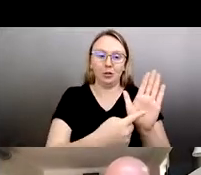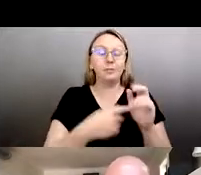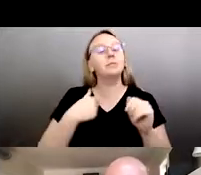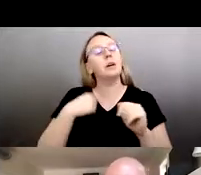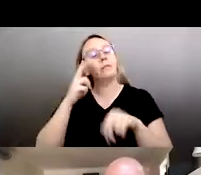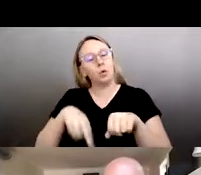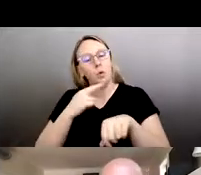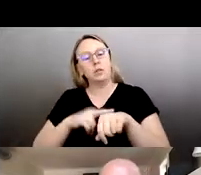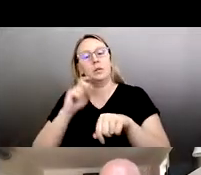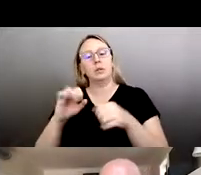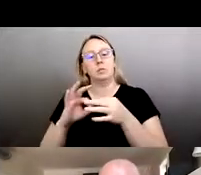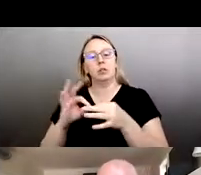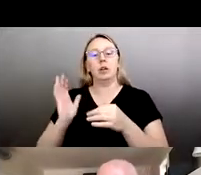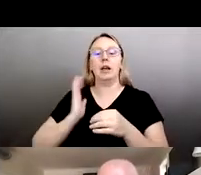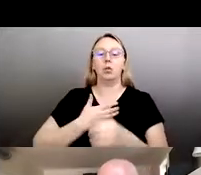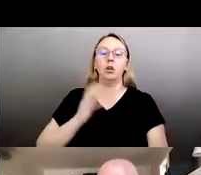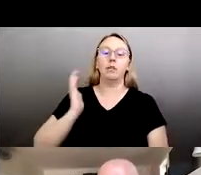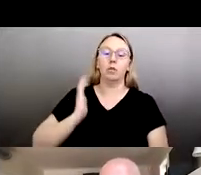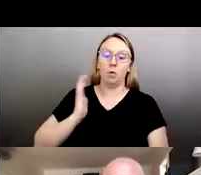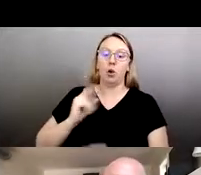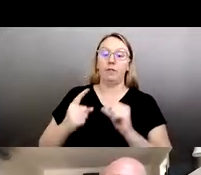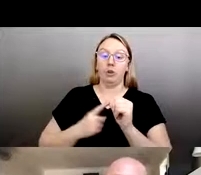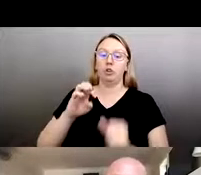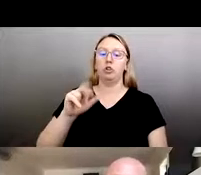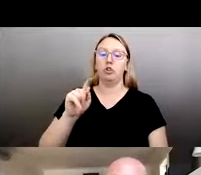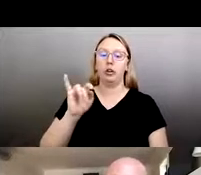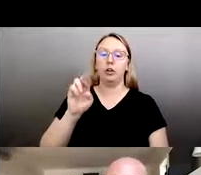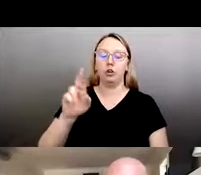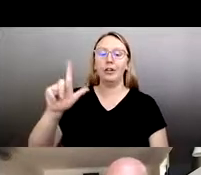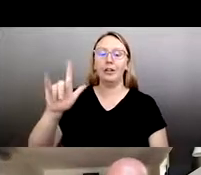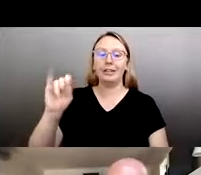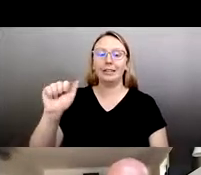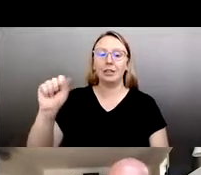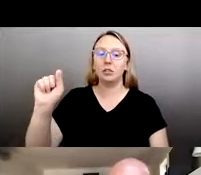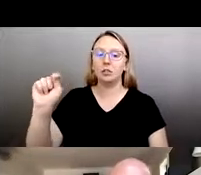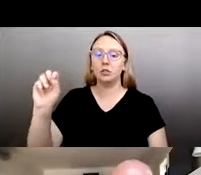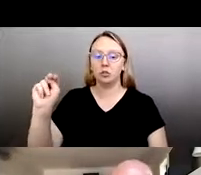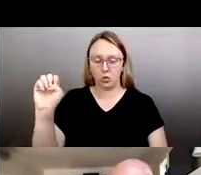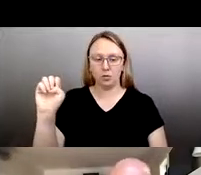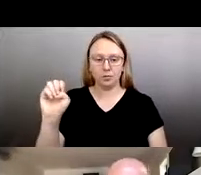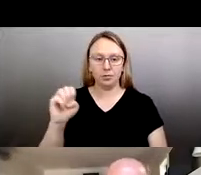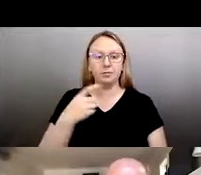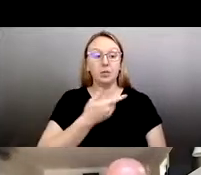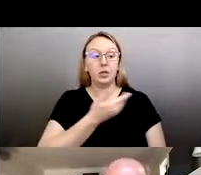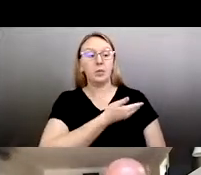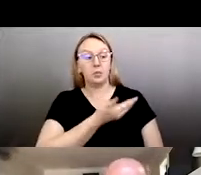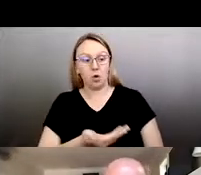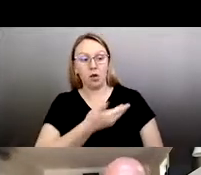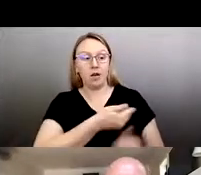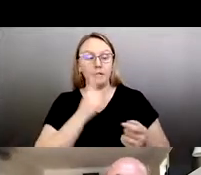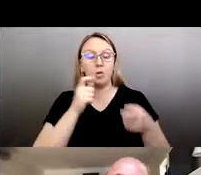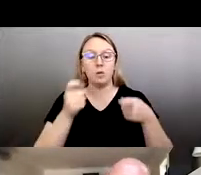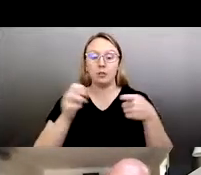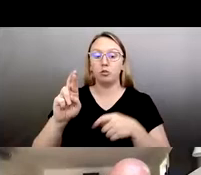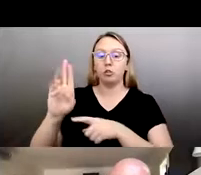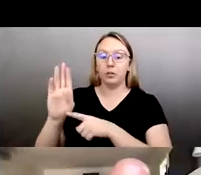curator, our former curator and first curator, Lisa Stone, who was brought in to manage the Roger Brown City Collection when Roger